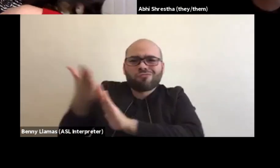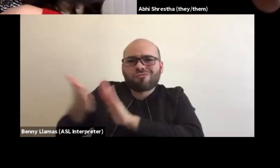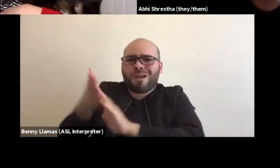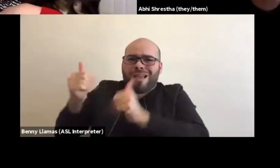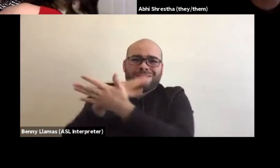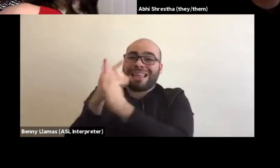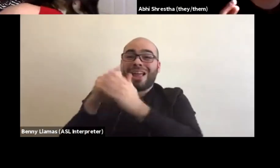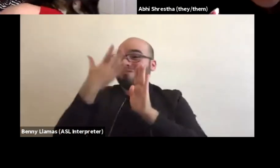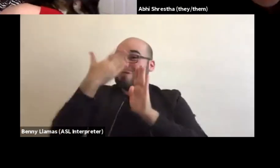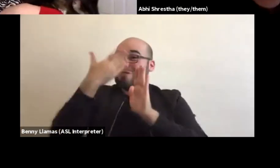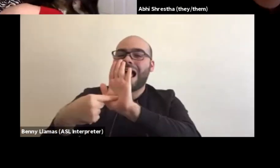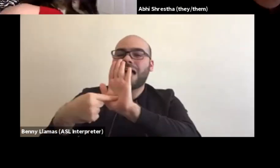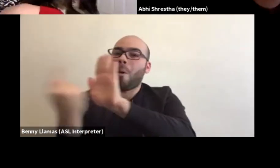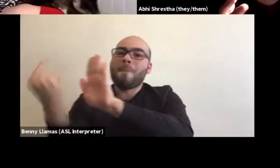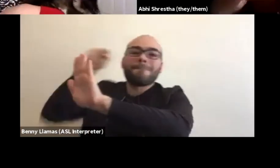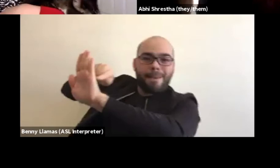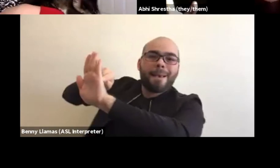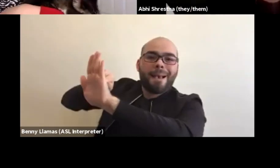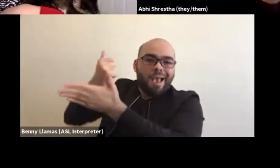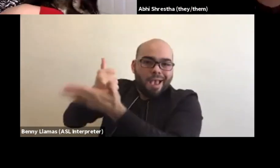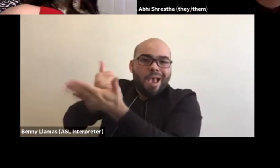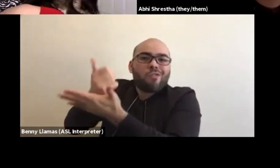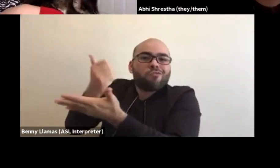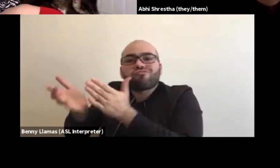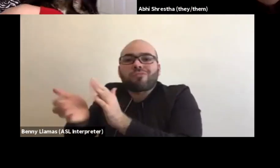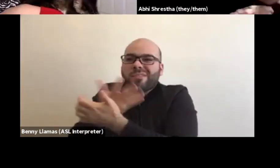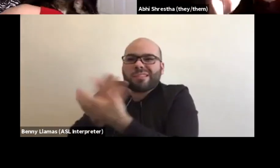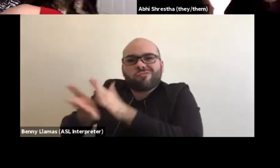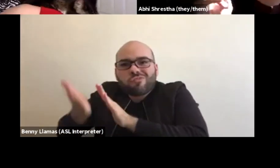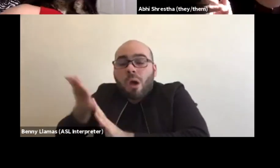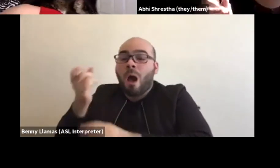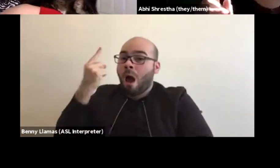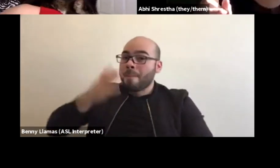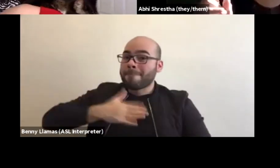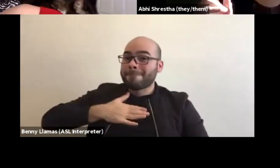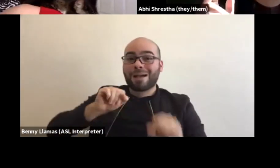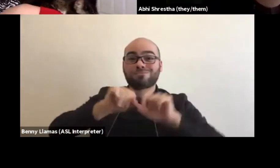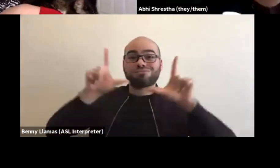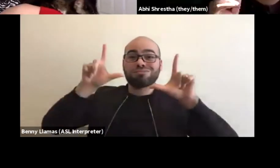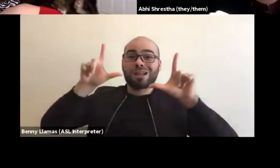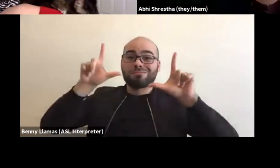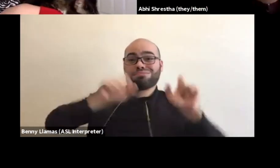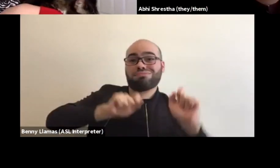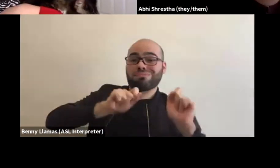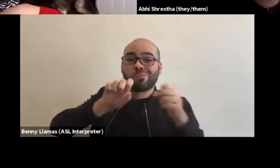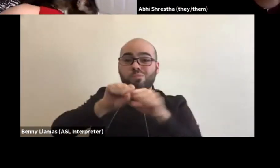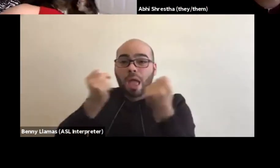And you may see John hop in potentially if my video cuts out for whatever reason, but we're hoping that doesn't happen. It's gonna